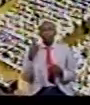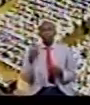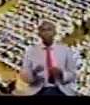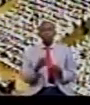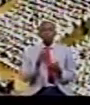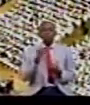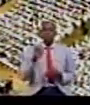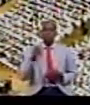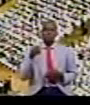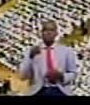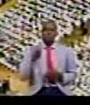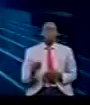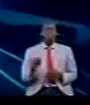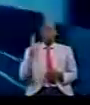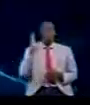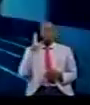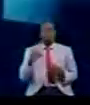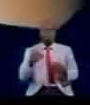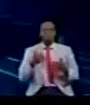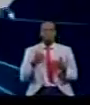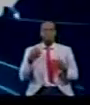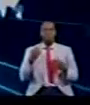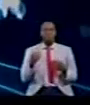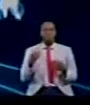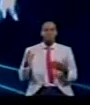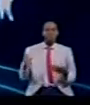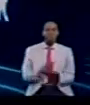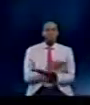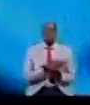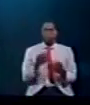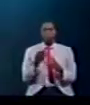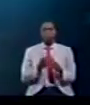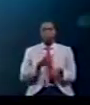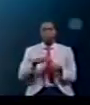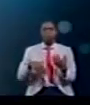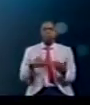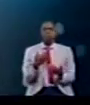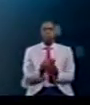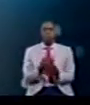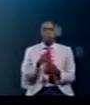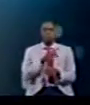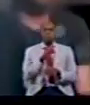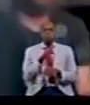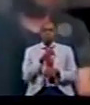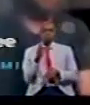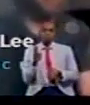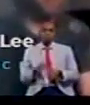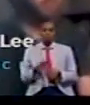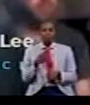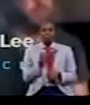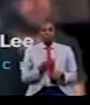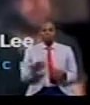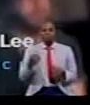Amen. Amen. In Jesus' name, we have